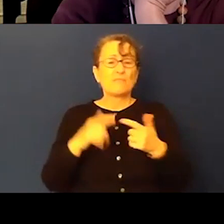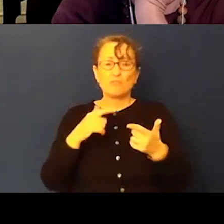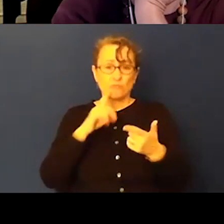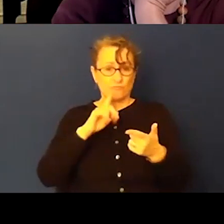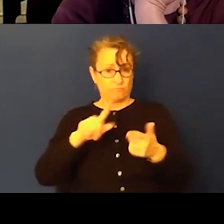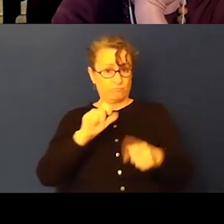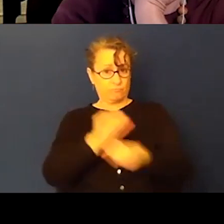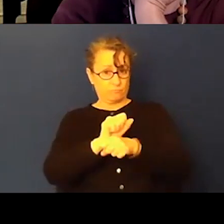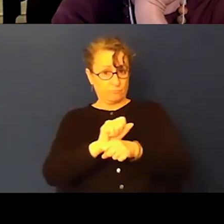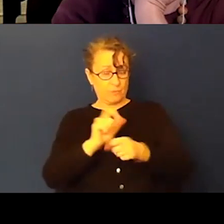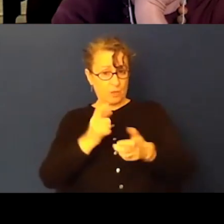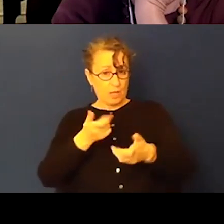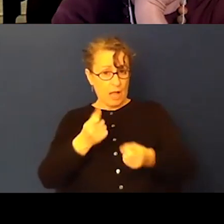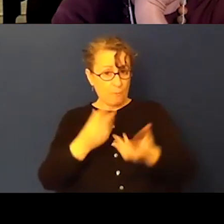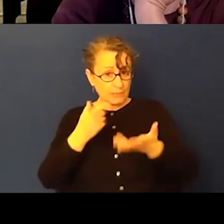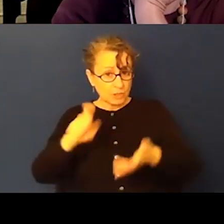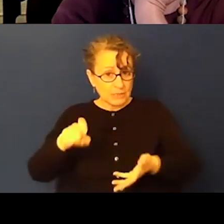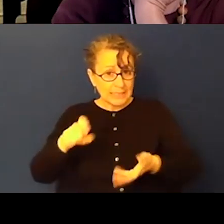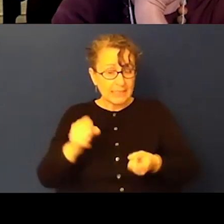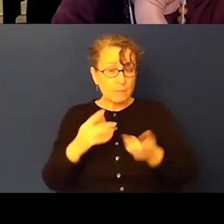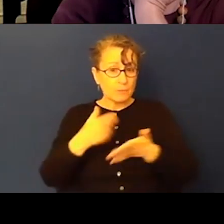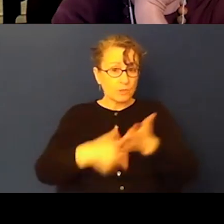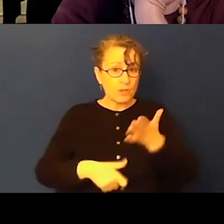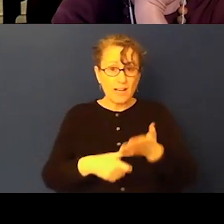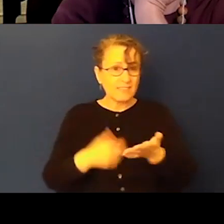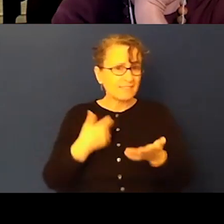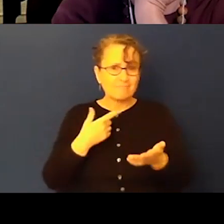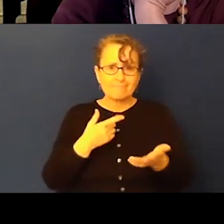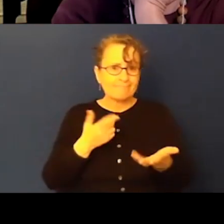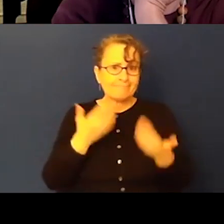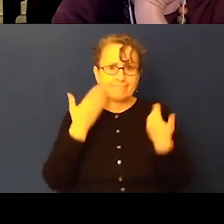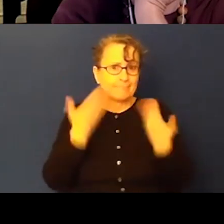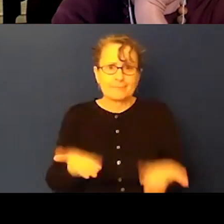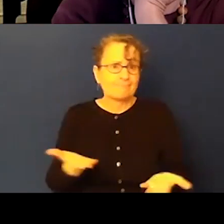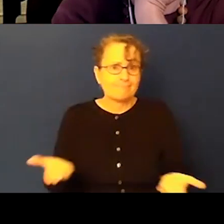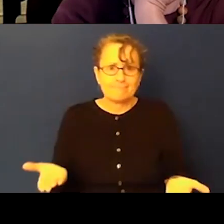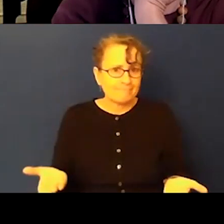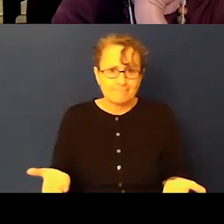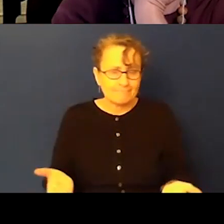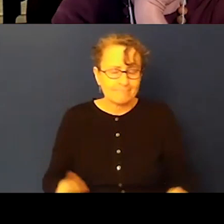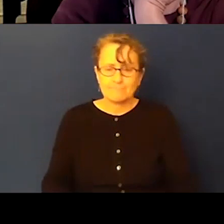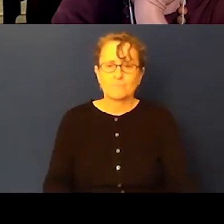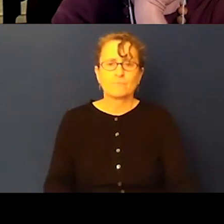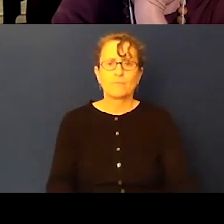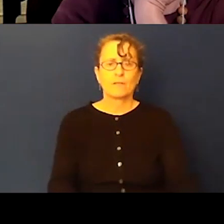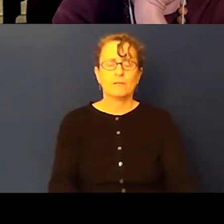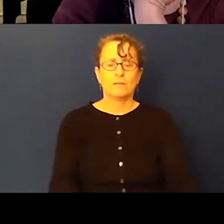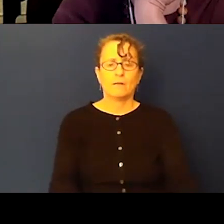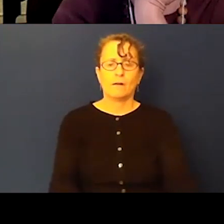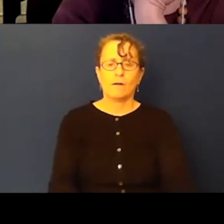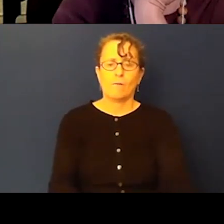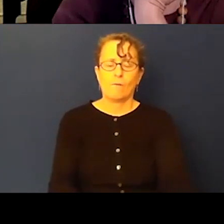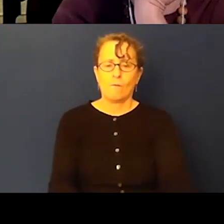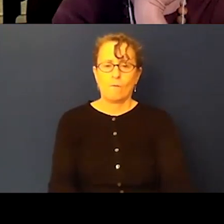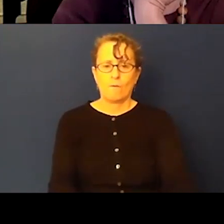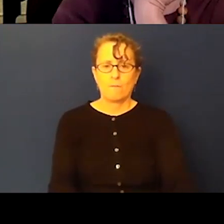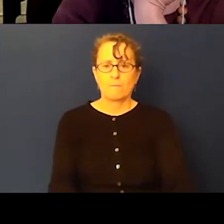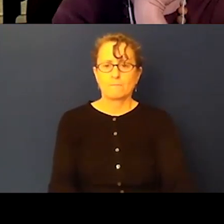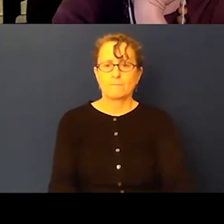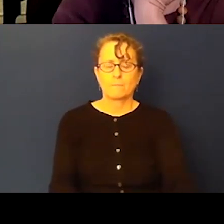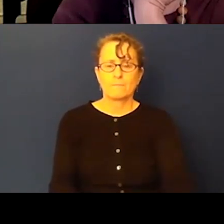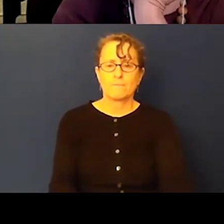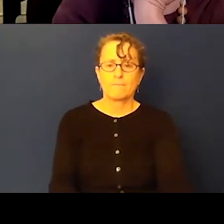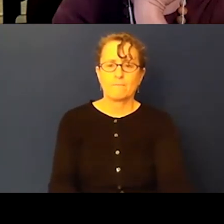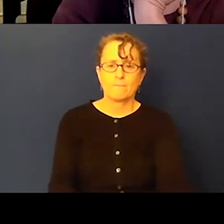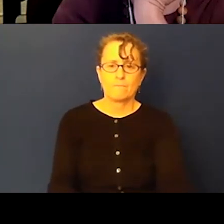in a kind of ongoing way. I also like, and I guess this ties way back to the beginning when we were